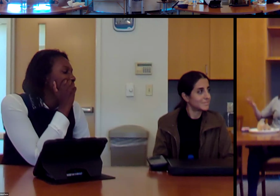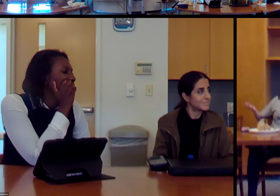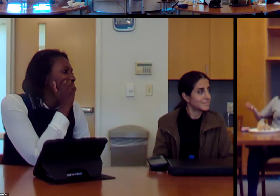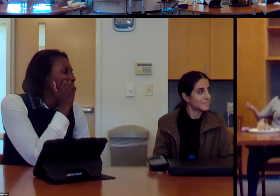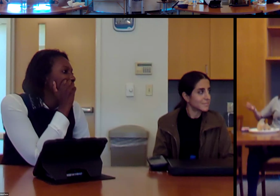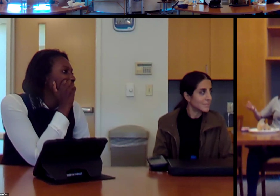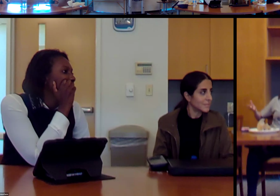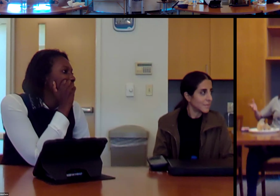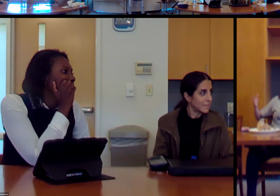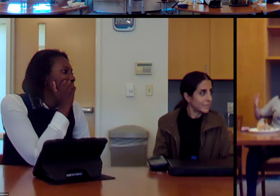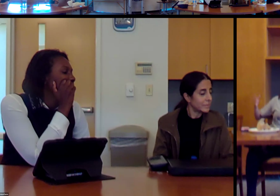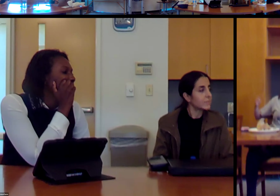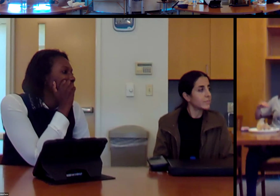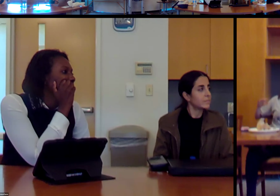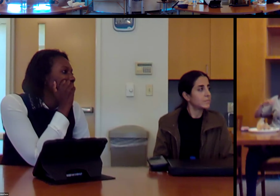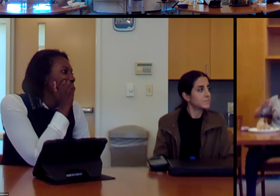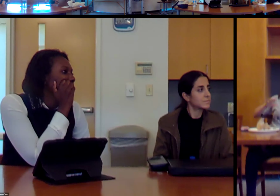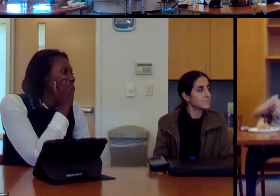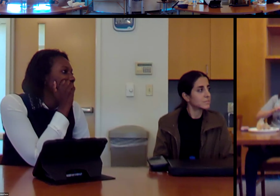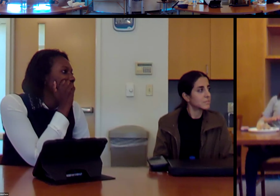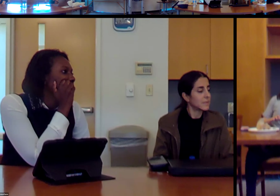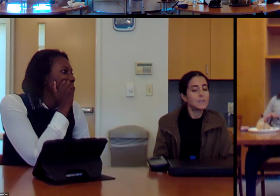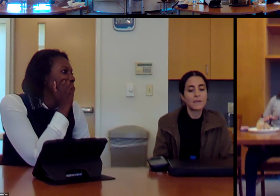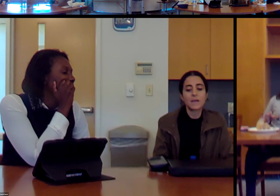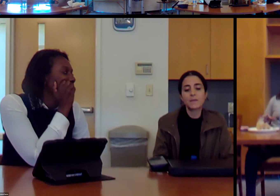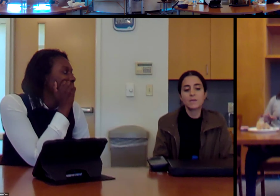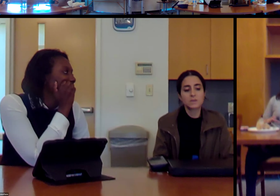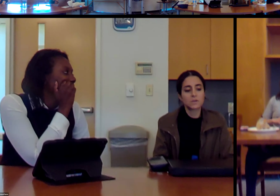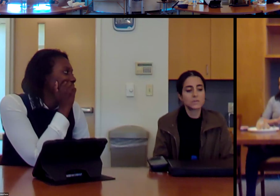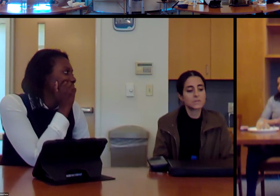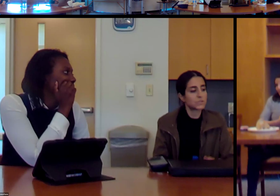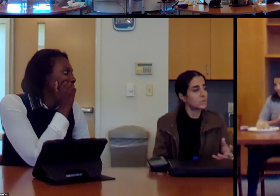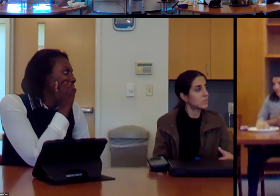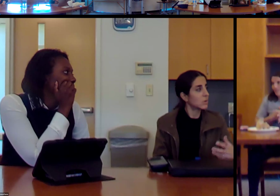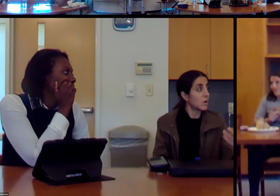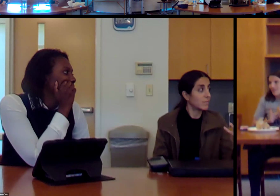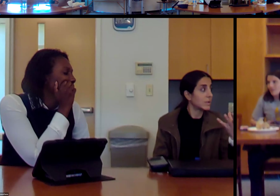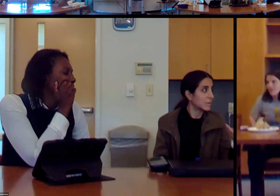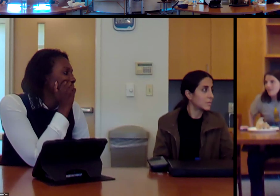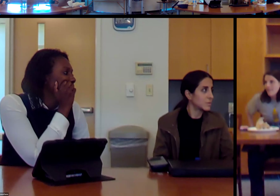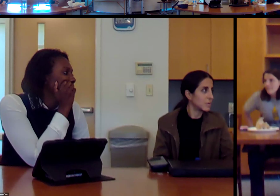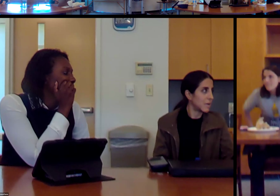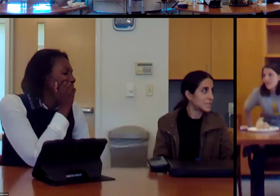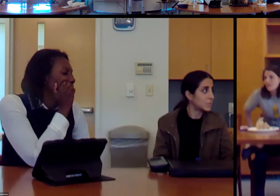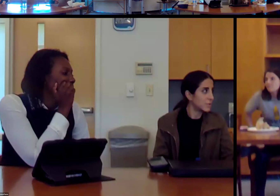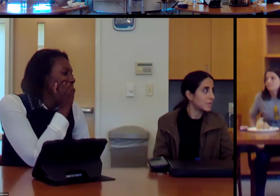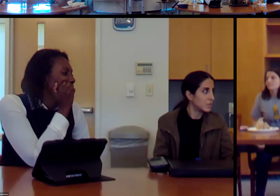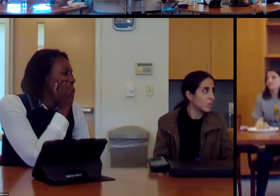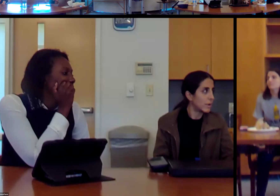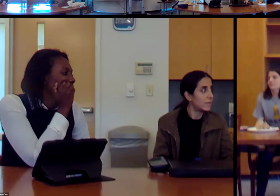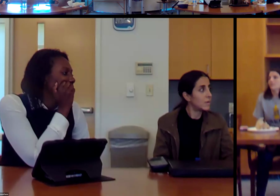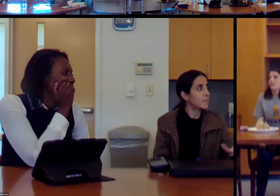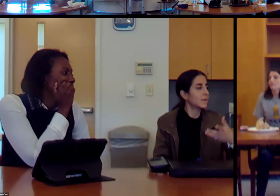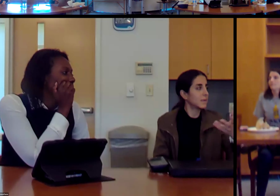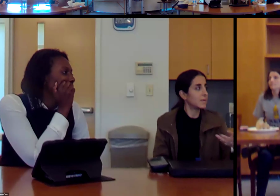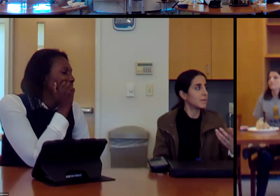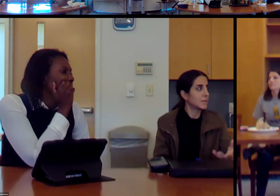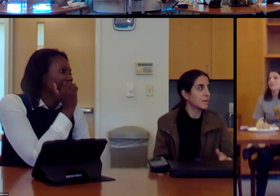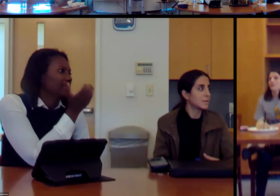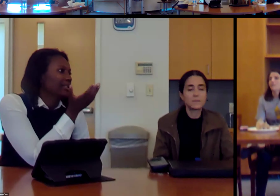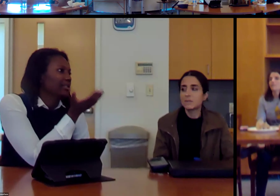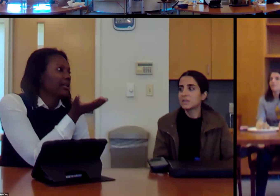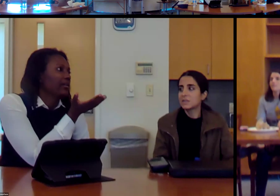I wouldn't think it would stop working, but the inherent physics of the problem. Yeah, I think consultants in general are not like expert in your area, but